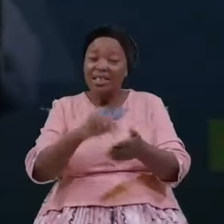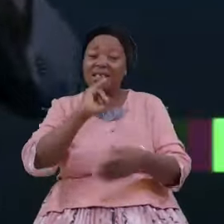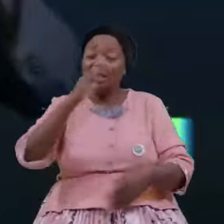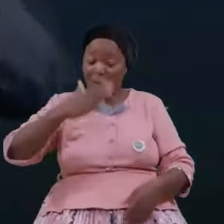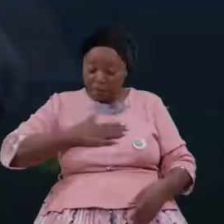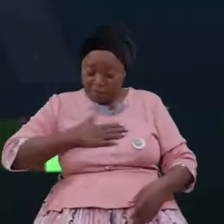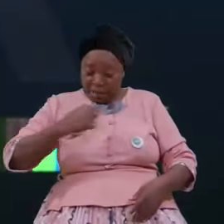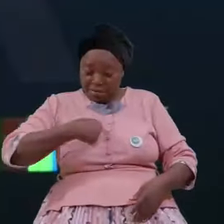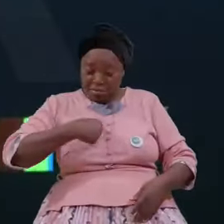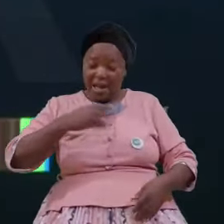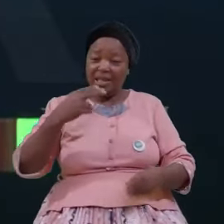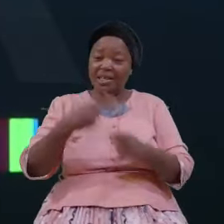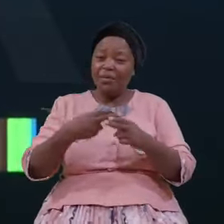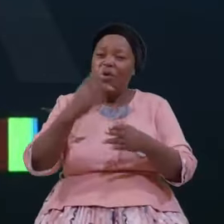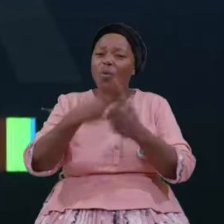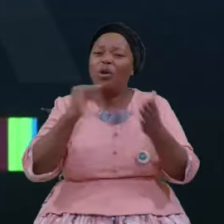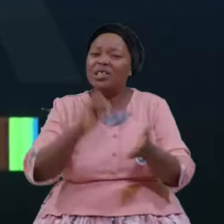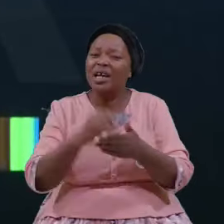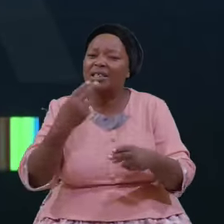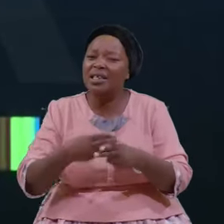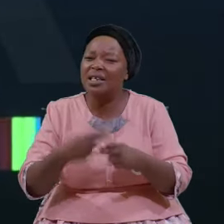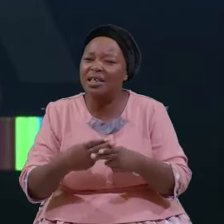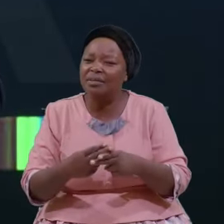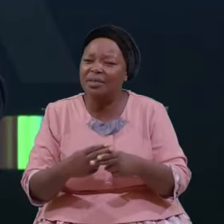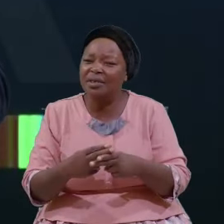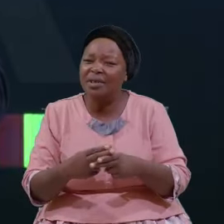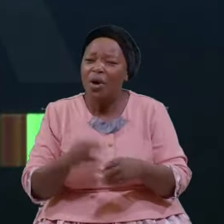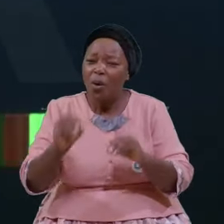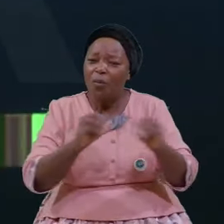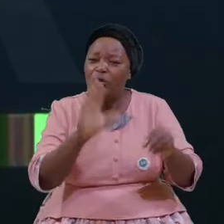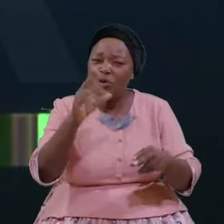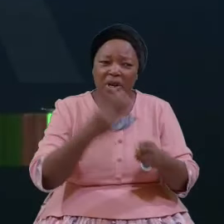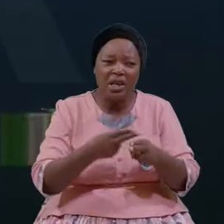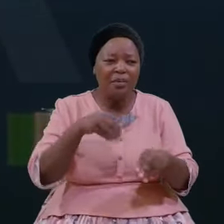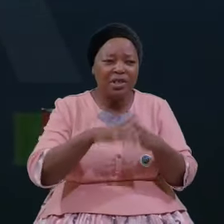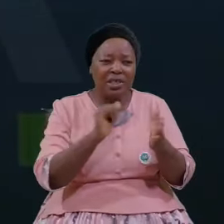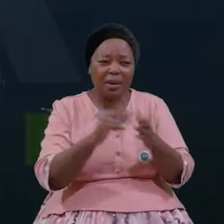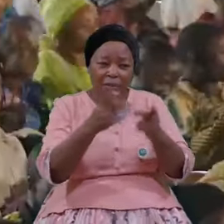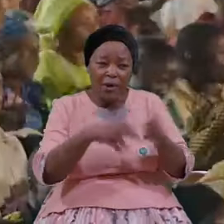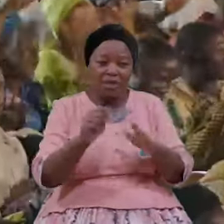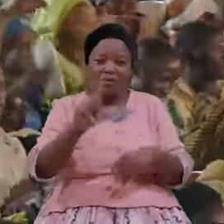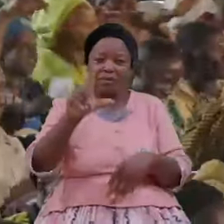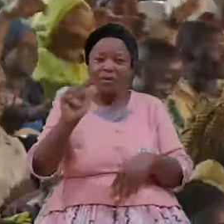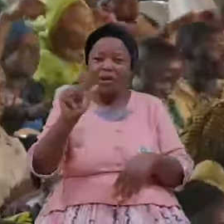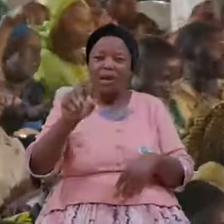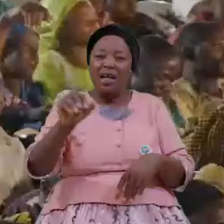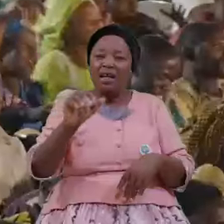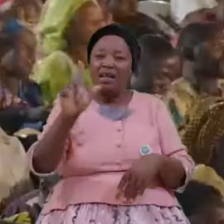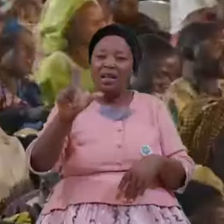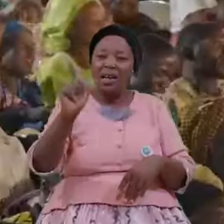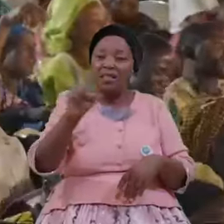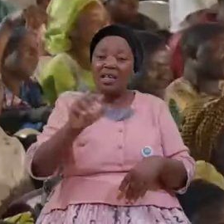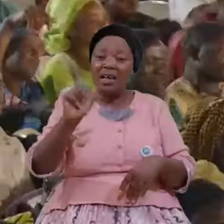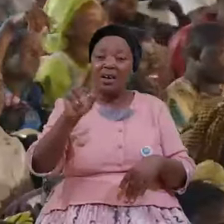What's that name? Put it in place of Lazarus. And say,